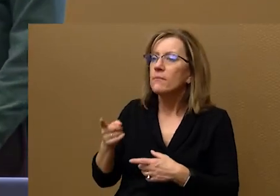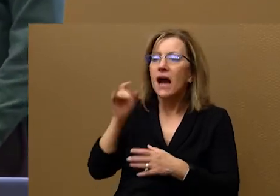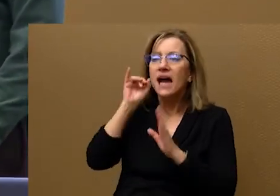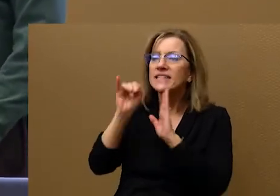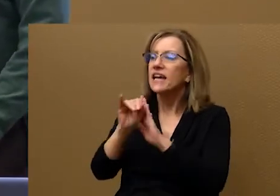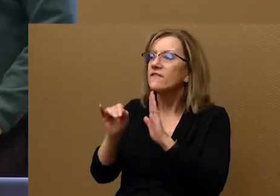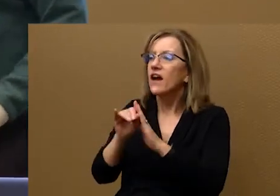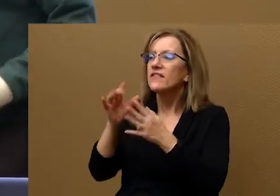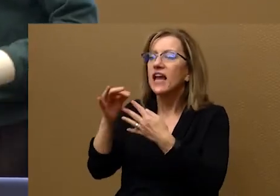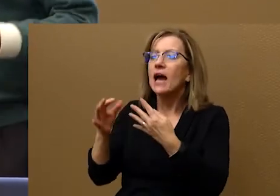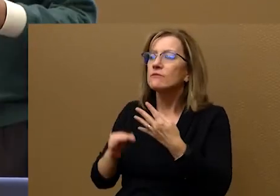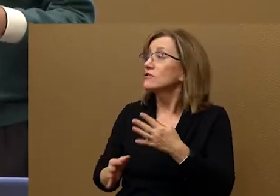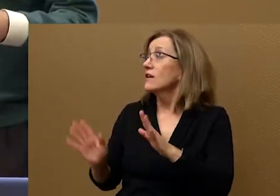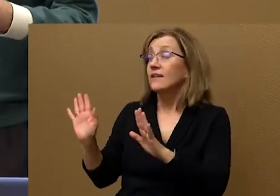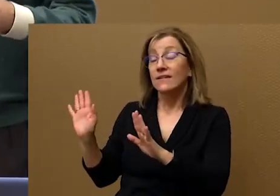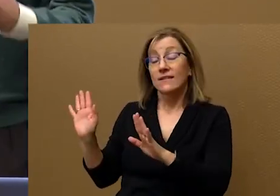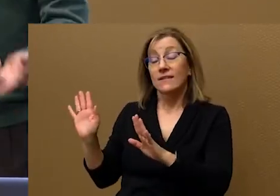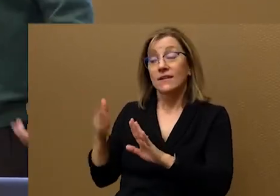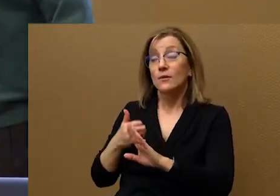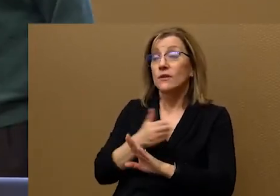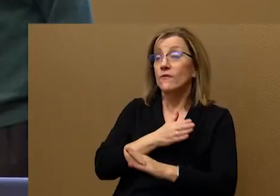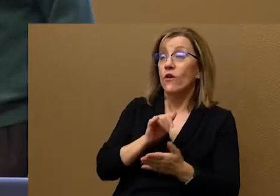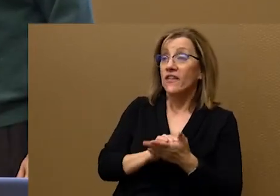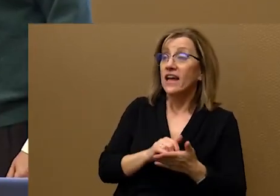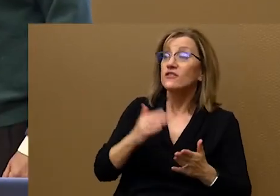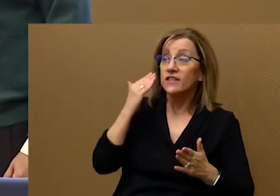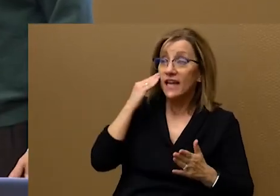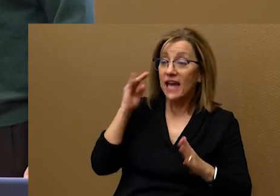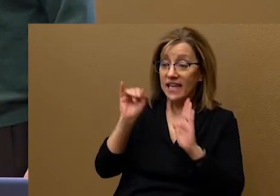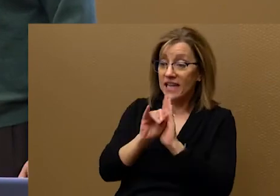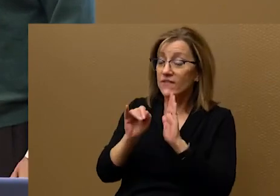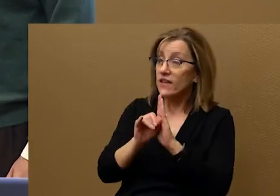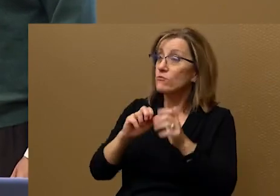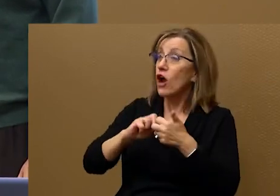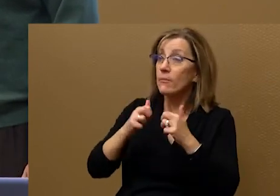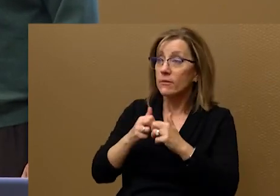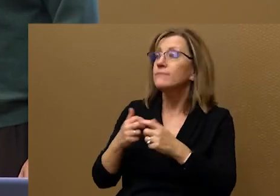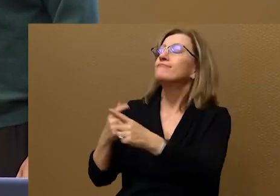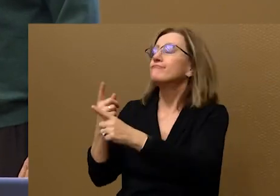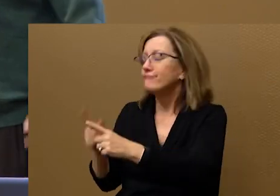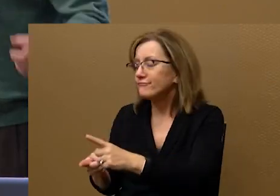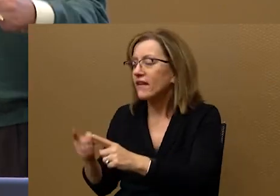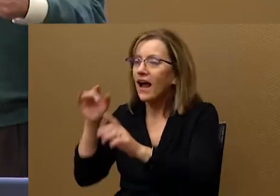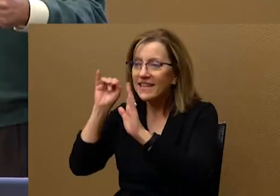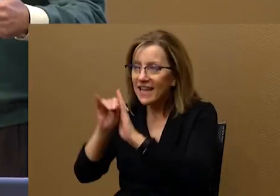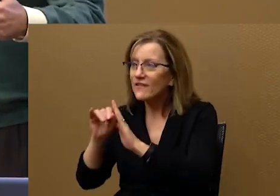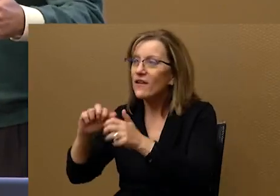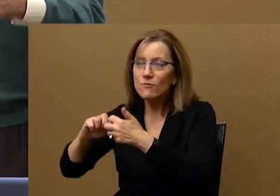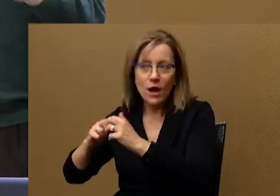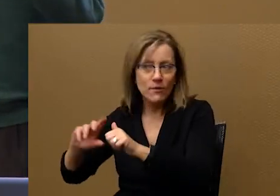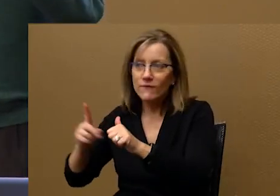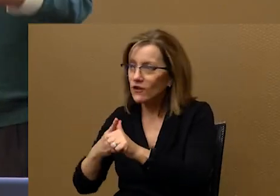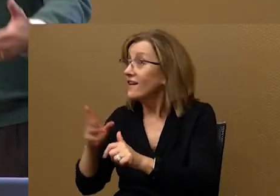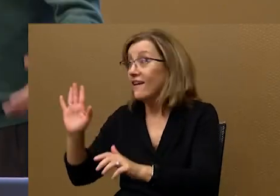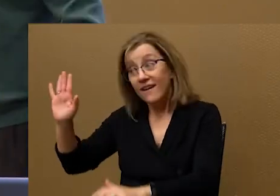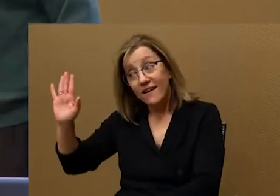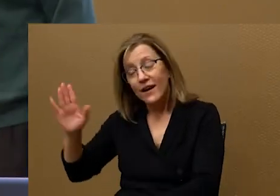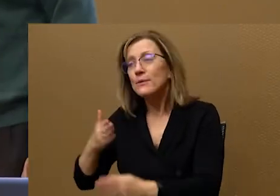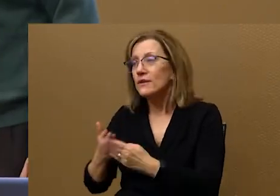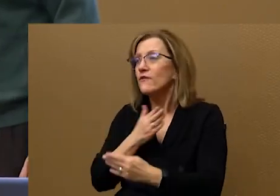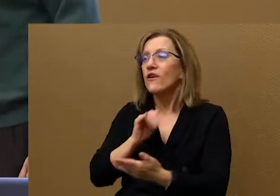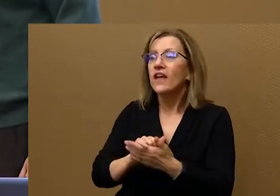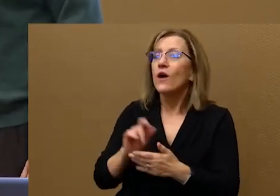identifying the options. before there, have they identified the problem? Oh, identify the problem first. Even before there, where's the